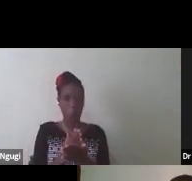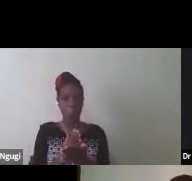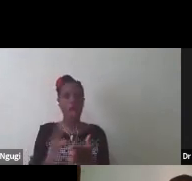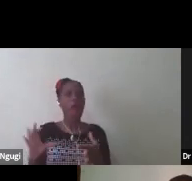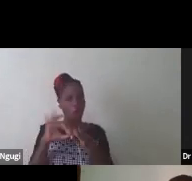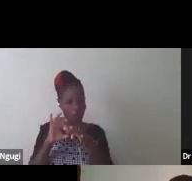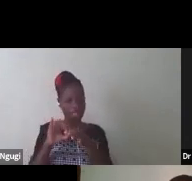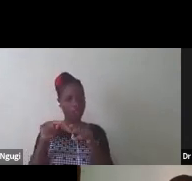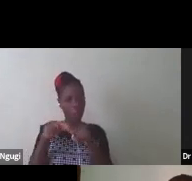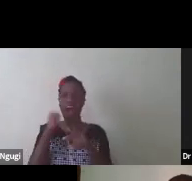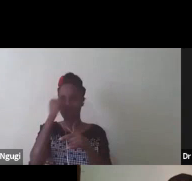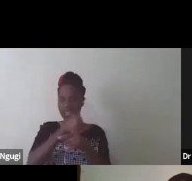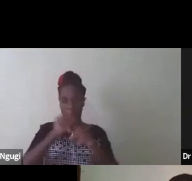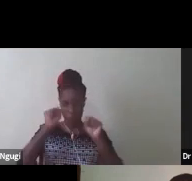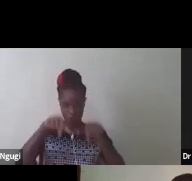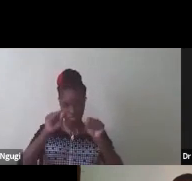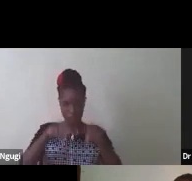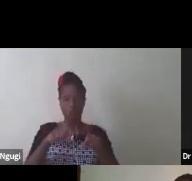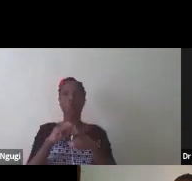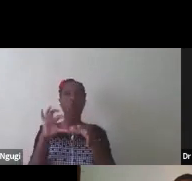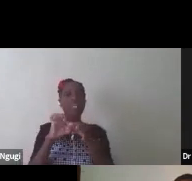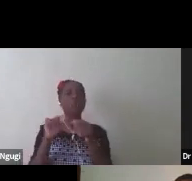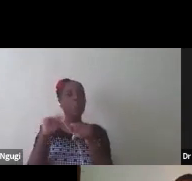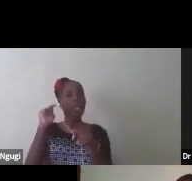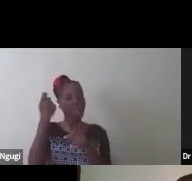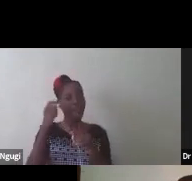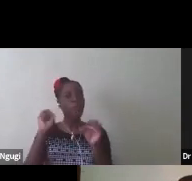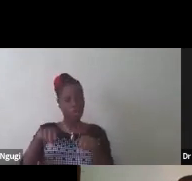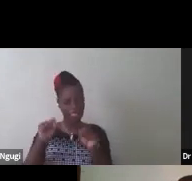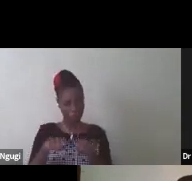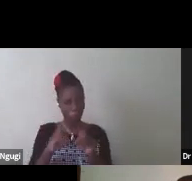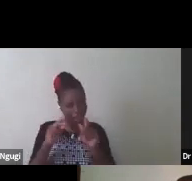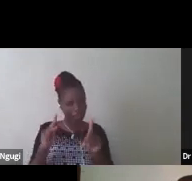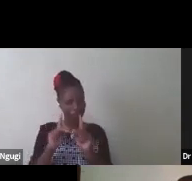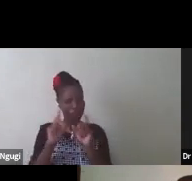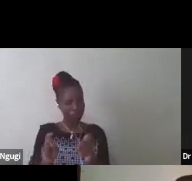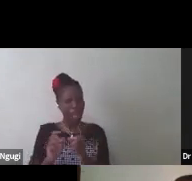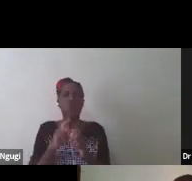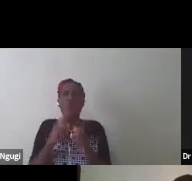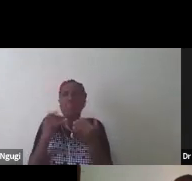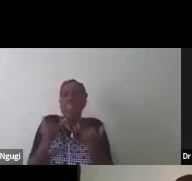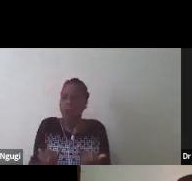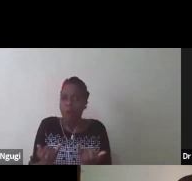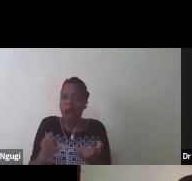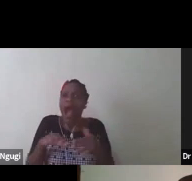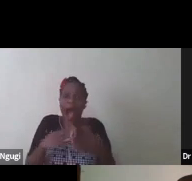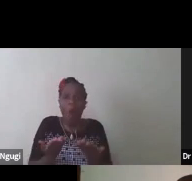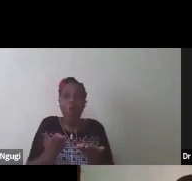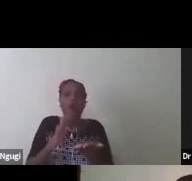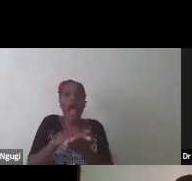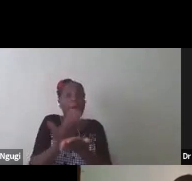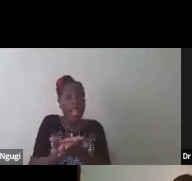social services in the Kenyan, in the African context. Now, how then do we apply QR or quality rights in